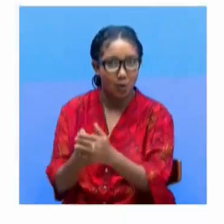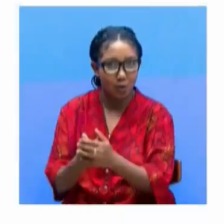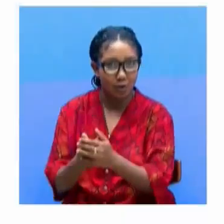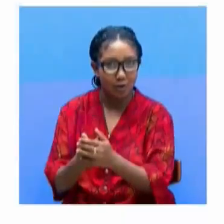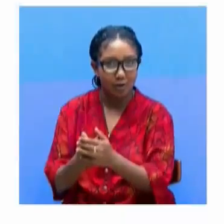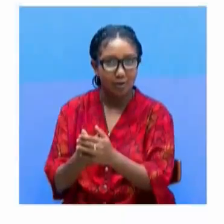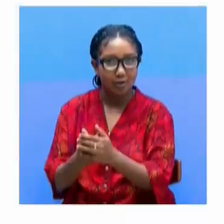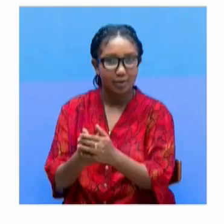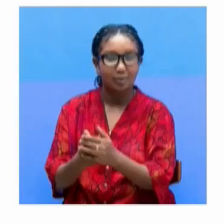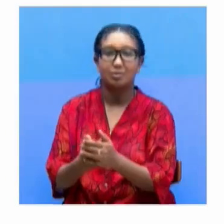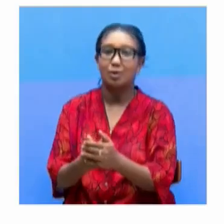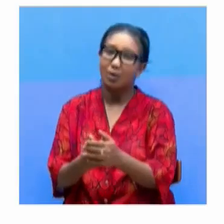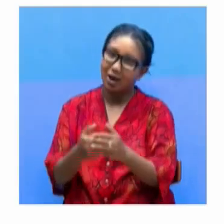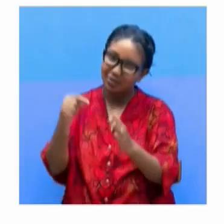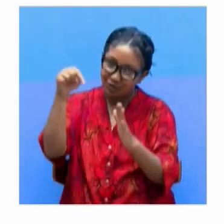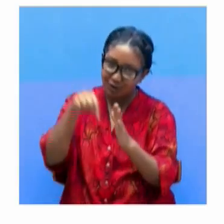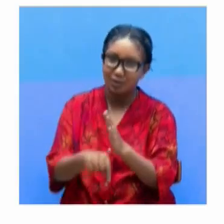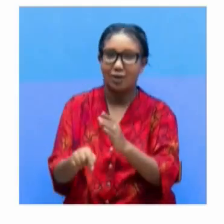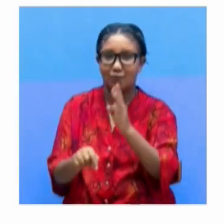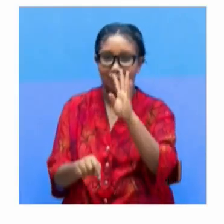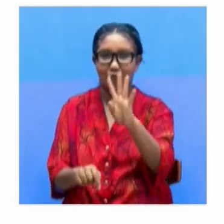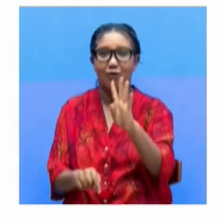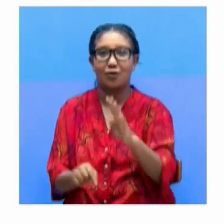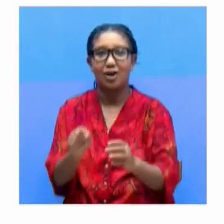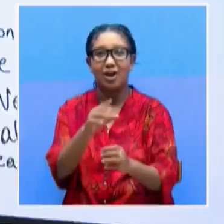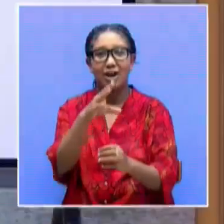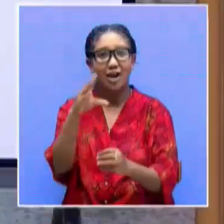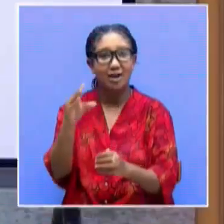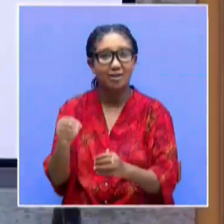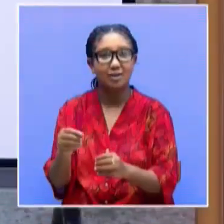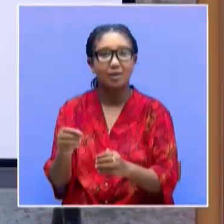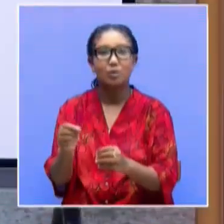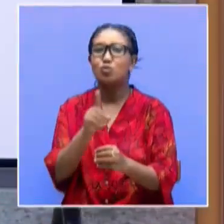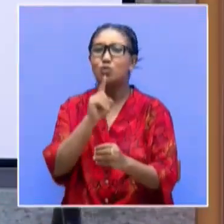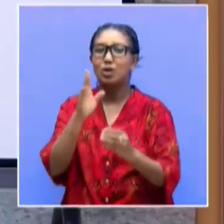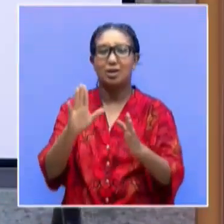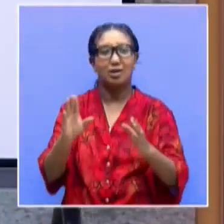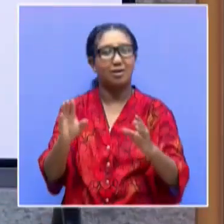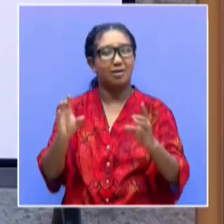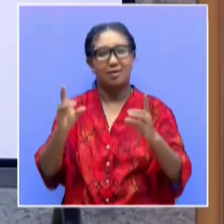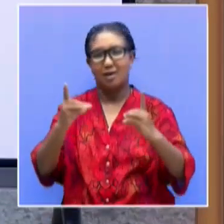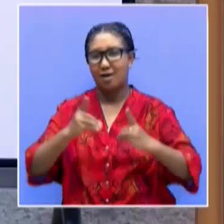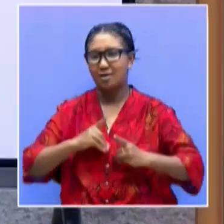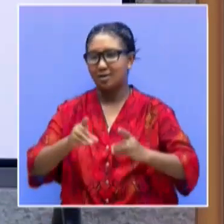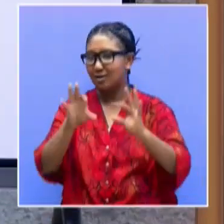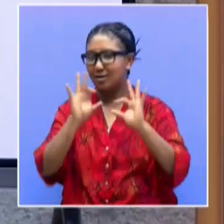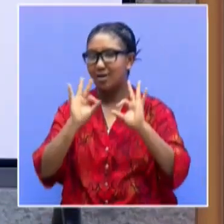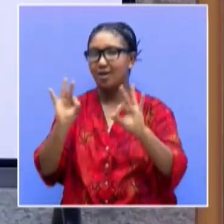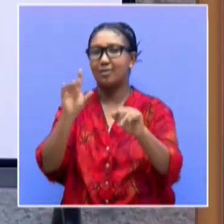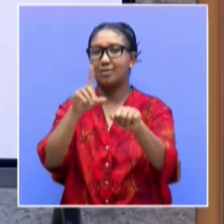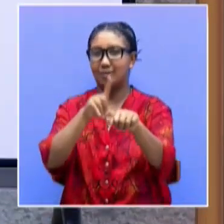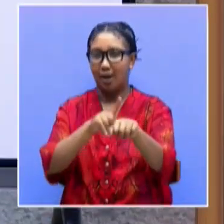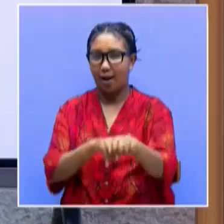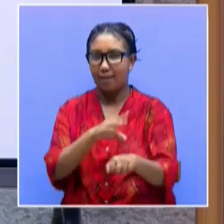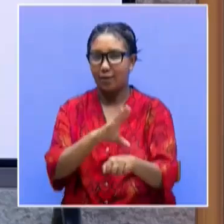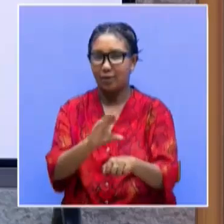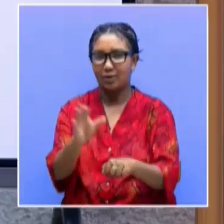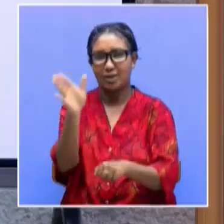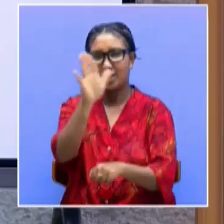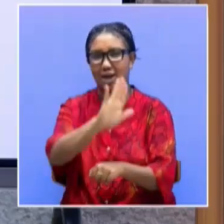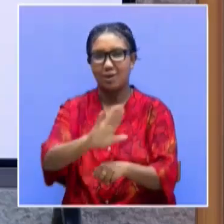is another detail 4. And we really had a great time. And